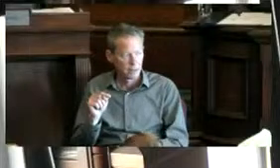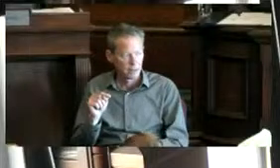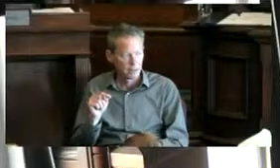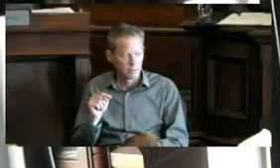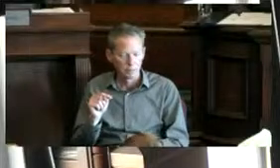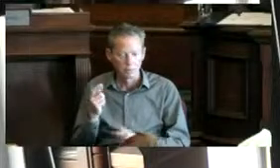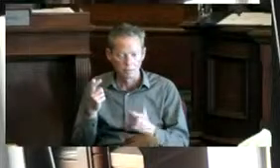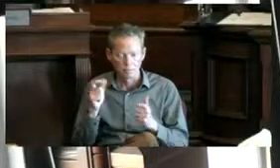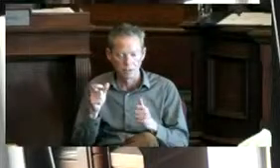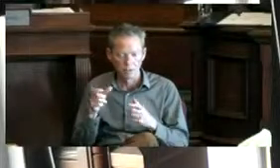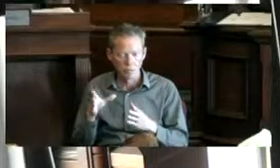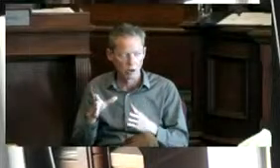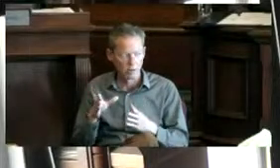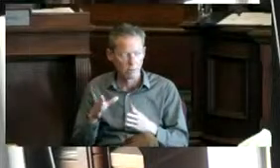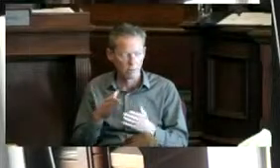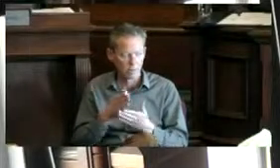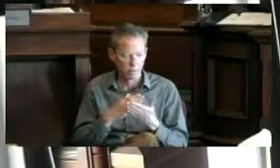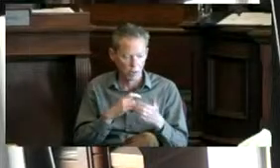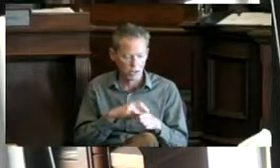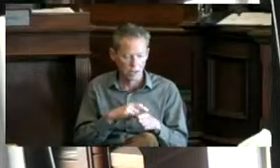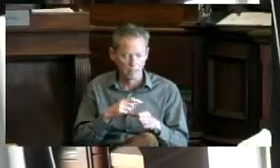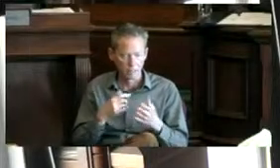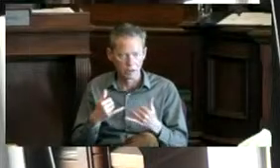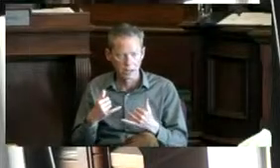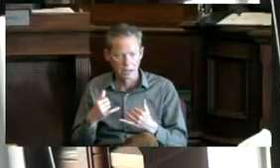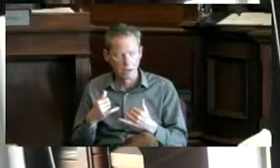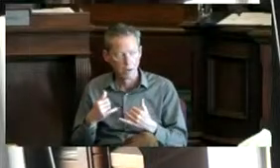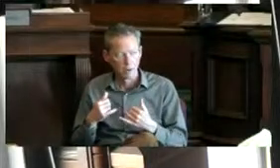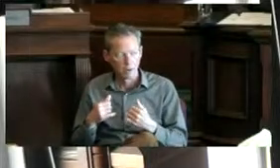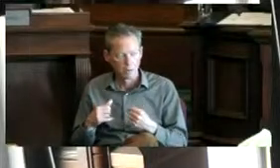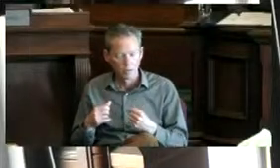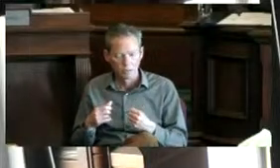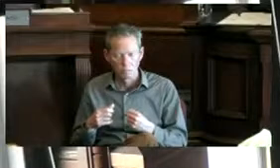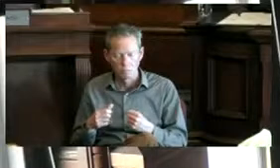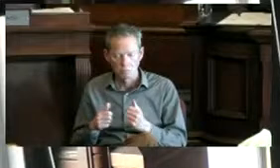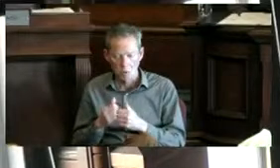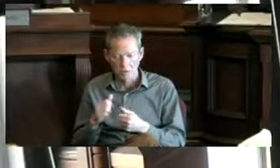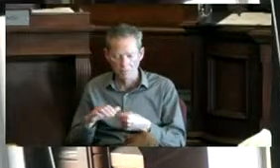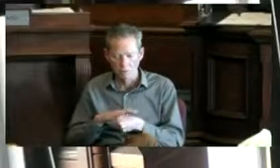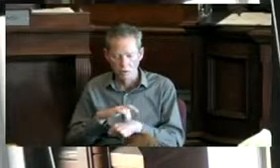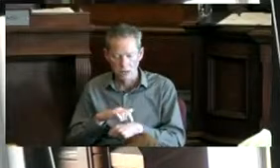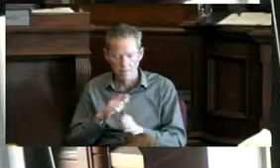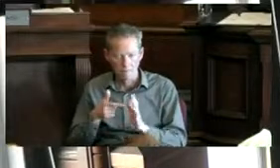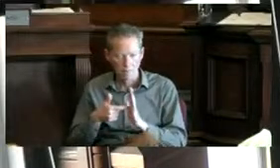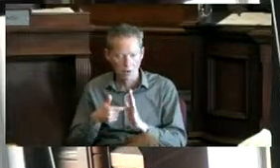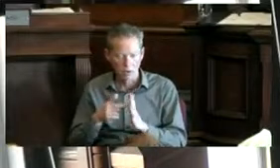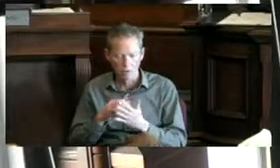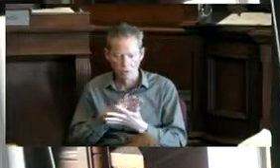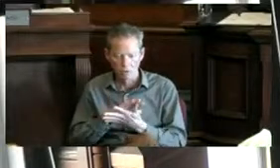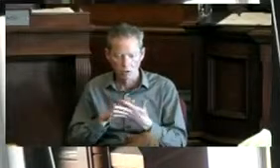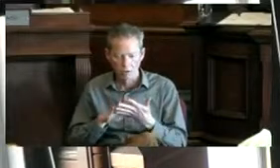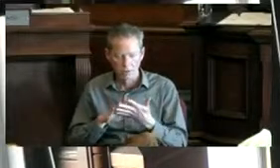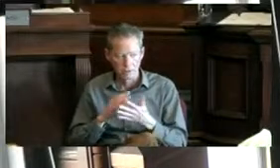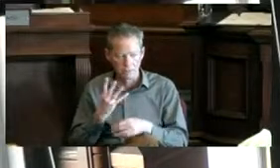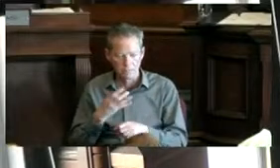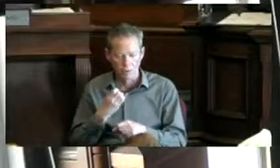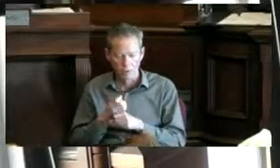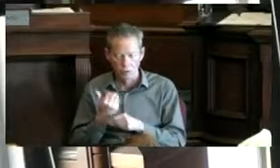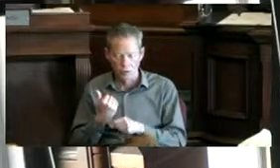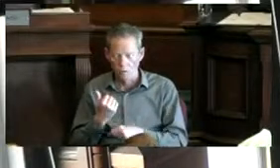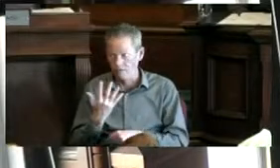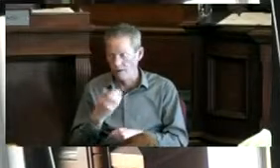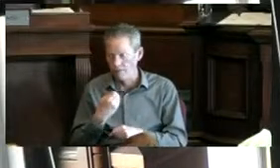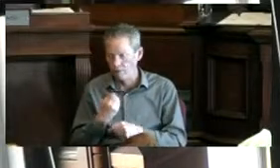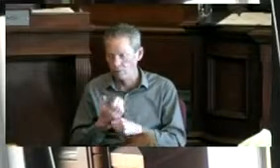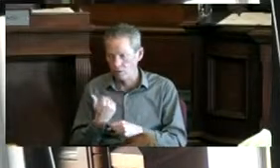in a major way, moved almost from a part-time model to almost strictly full-time model. These are all things that 4 years ago, 5 years